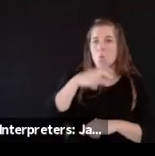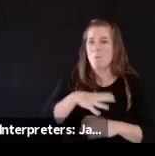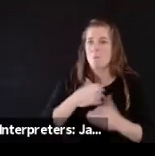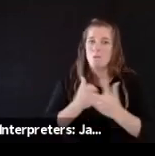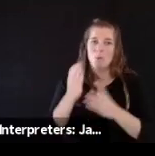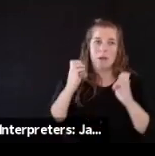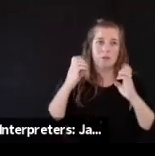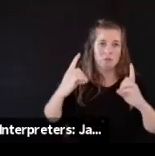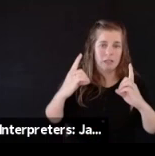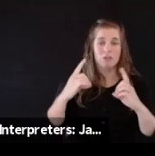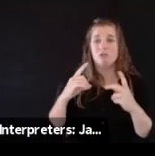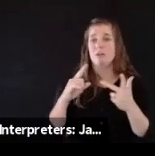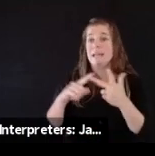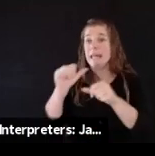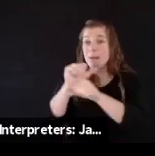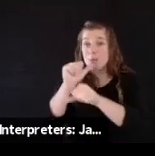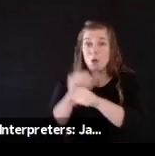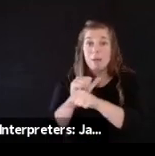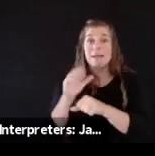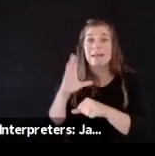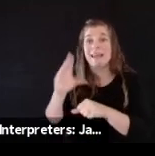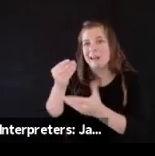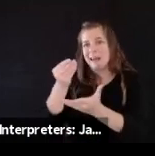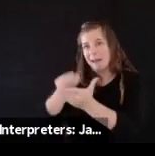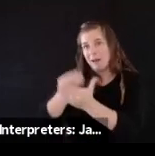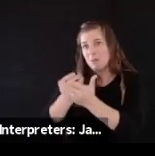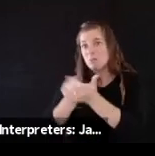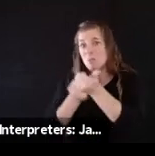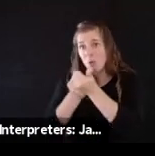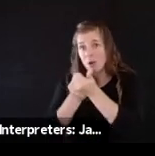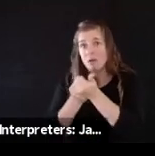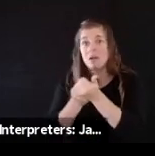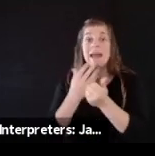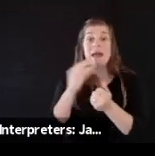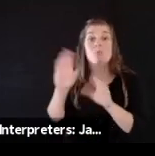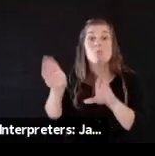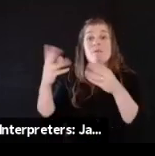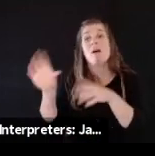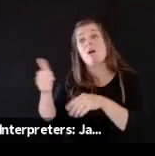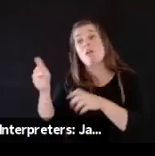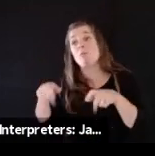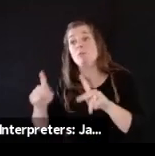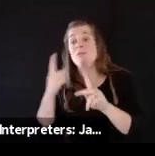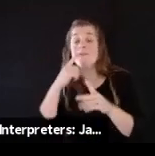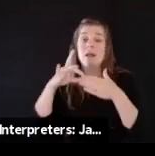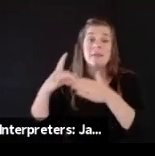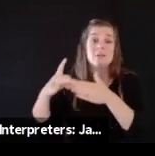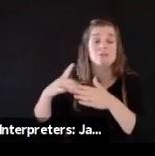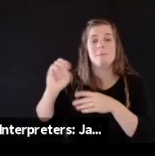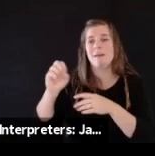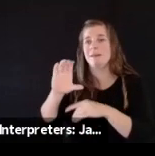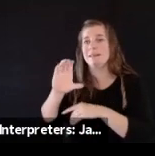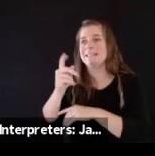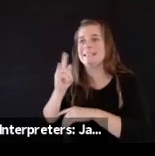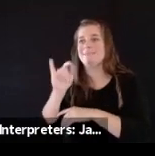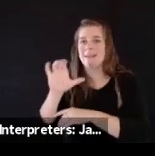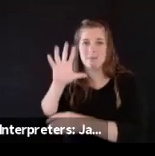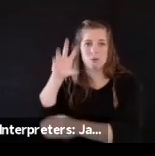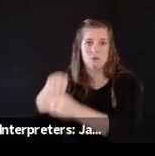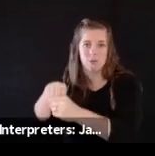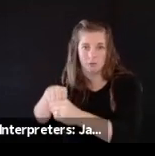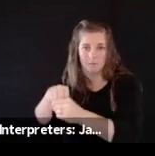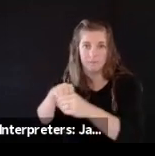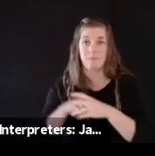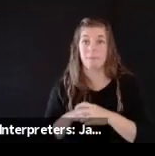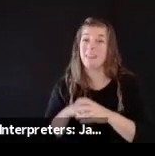education, employment, and income supports, and providing other opportunities for leadership and civic participation, which is